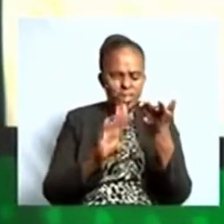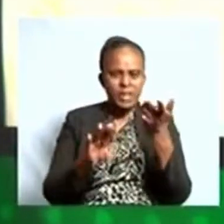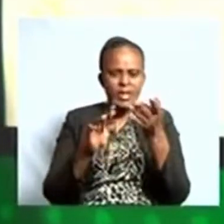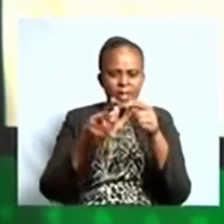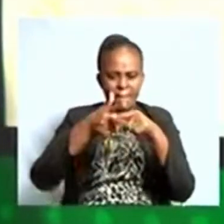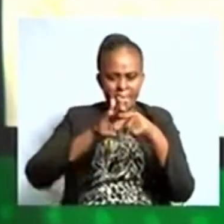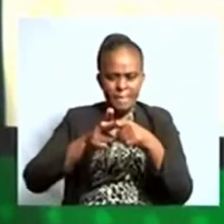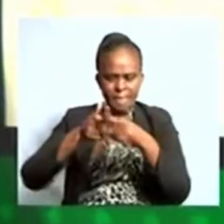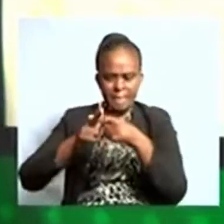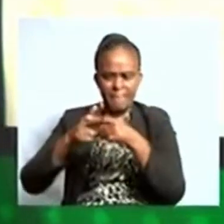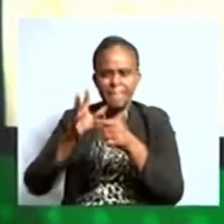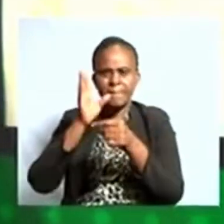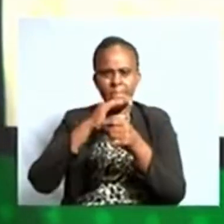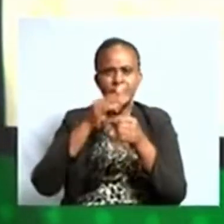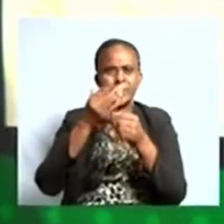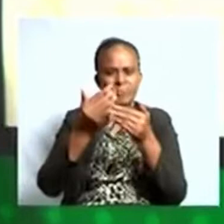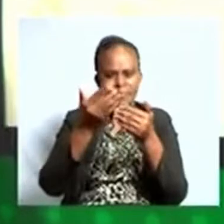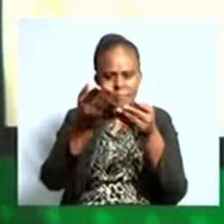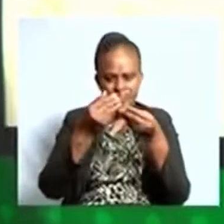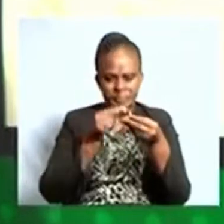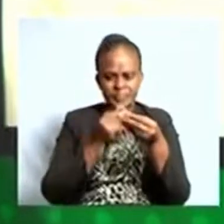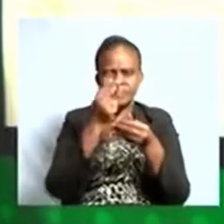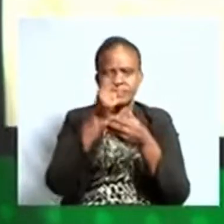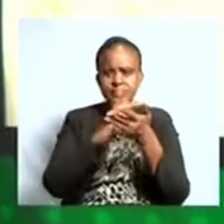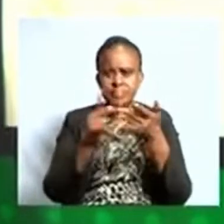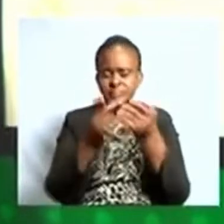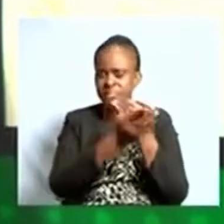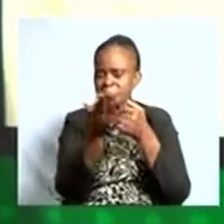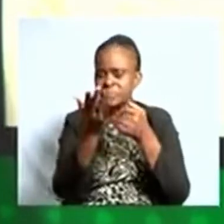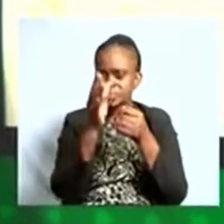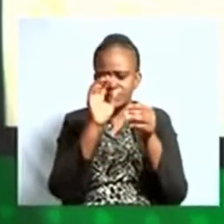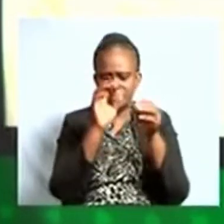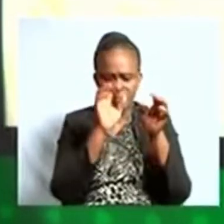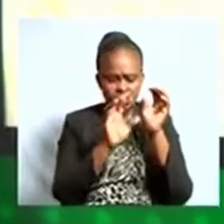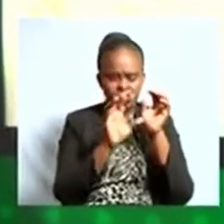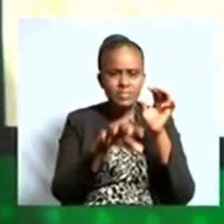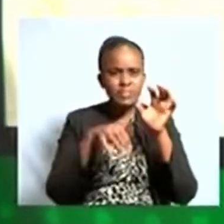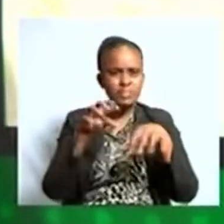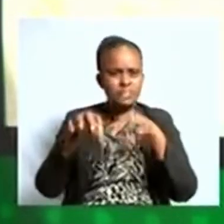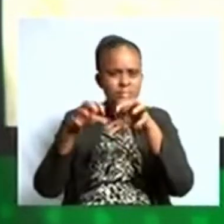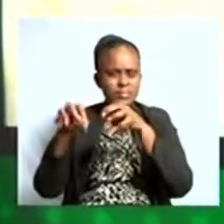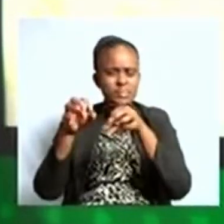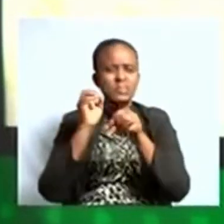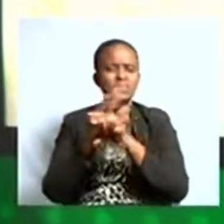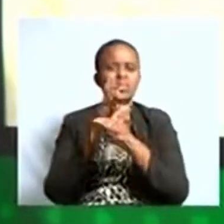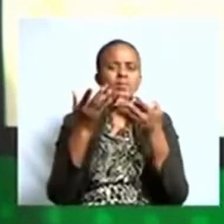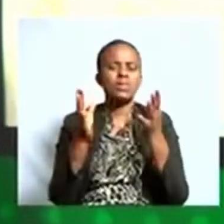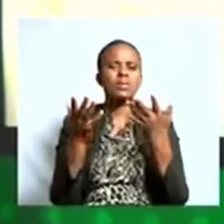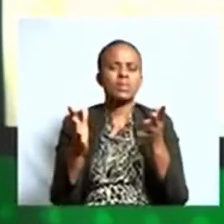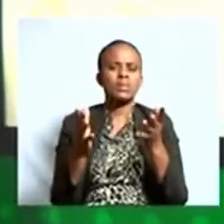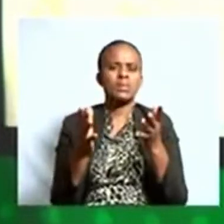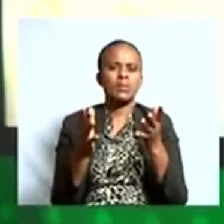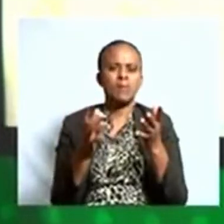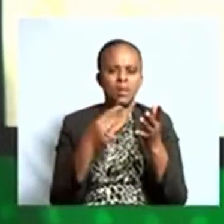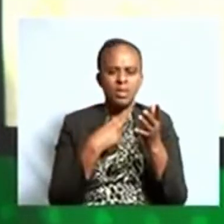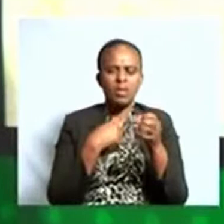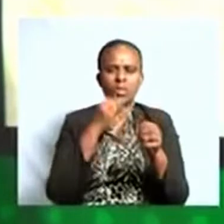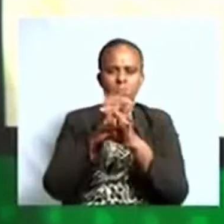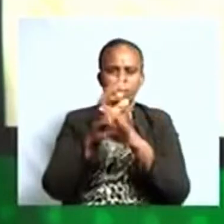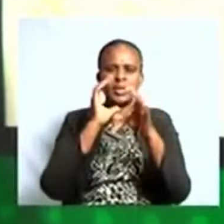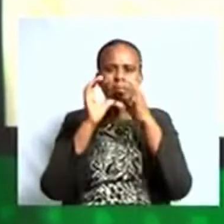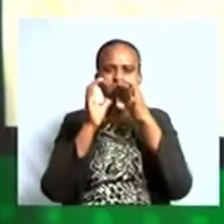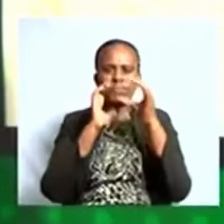fixed, and give us the next 2 weeks. Most of those potholes, the assessment has already been done, and I already